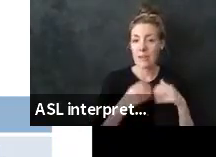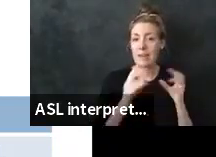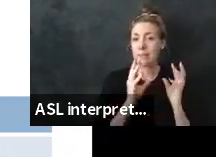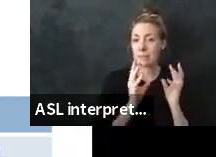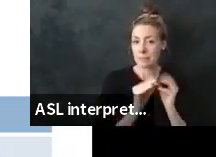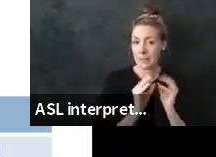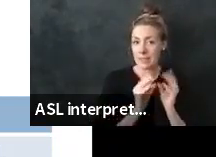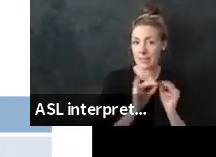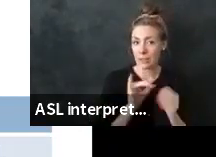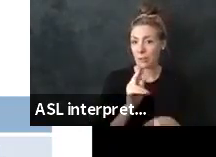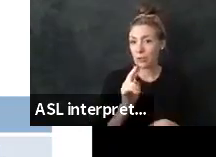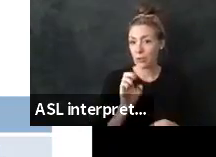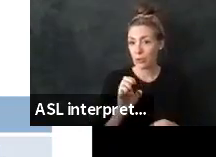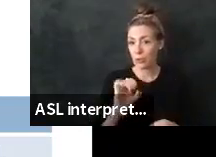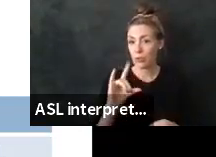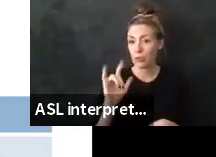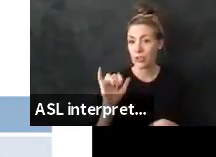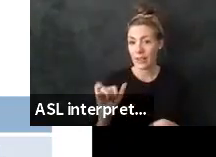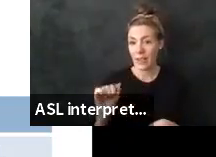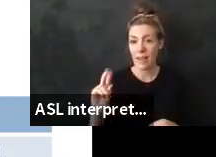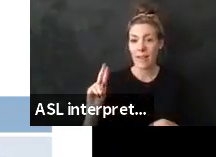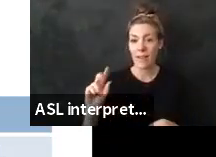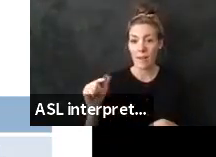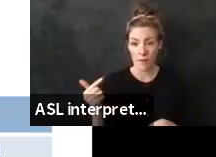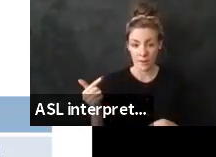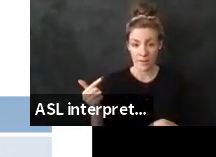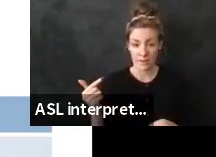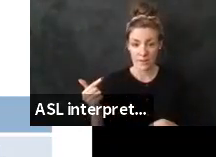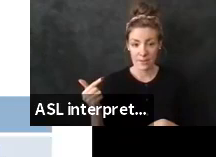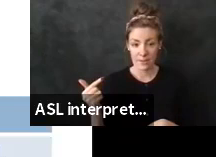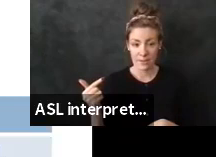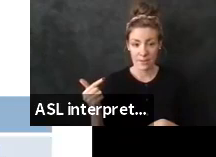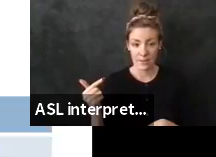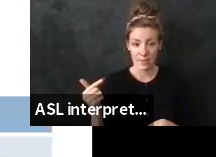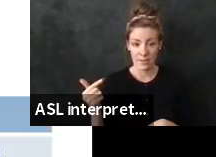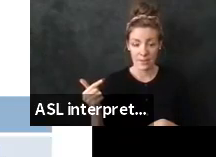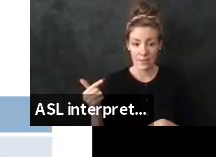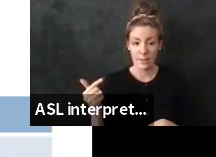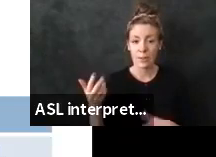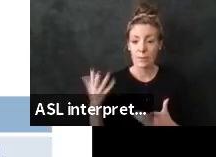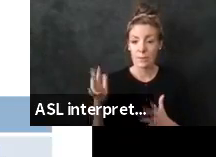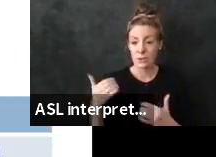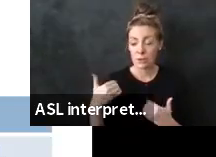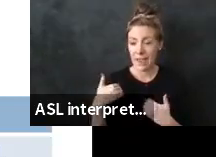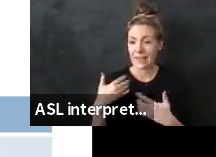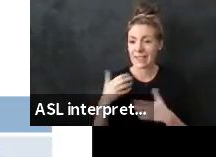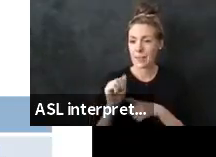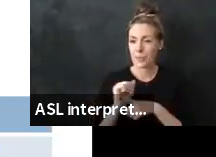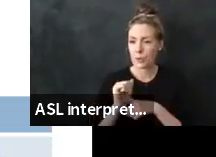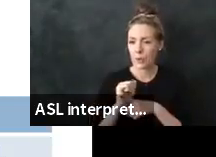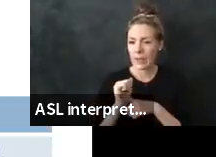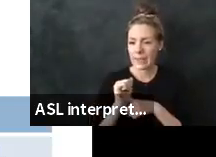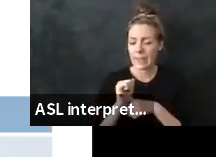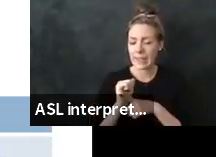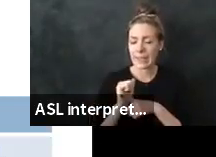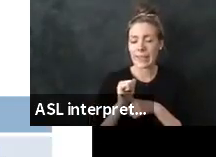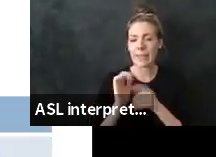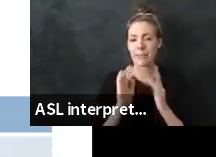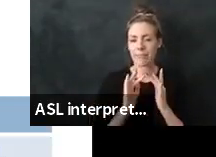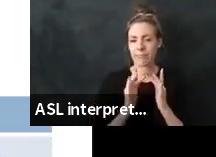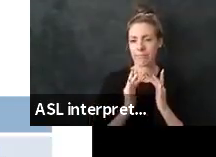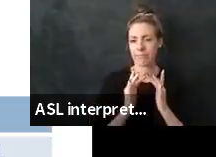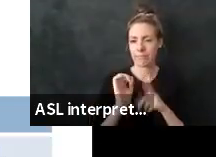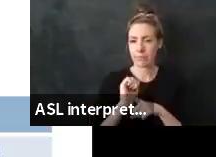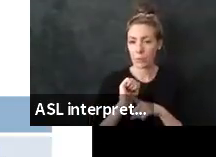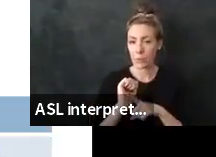meetings in June, July, a meeting in August. We had some training sessions, virtual training sessions that you